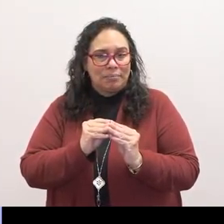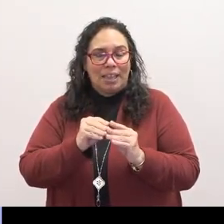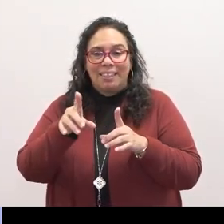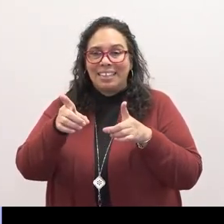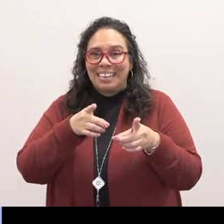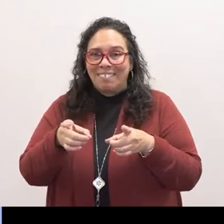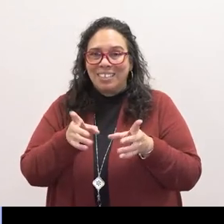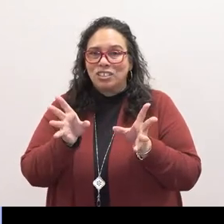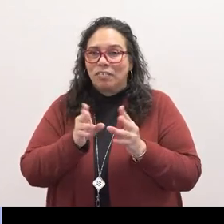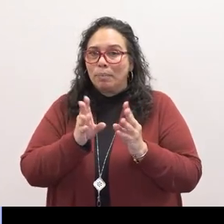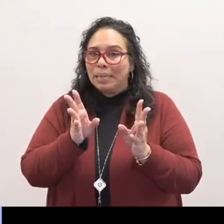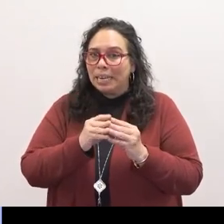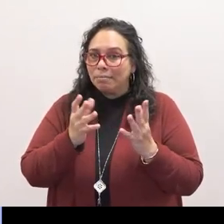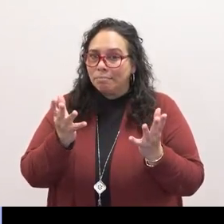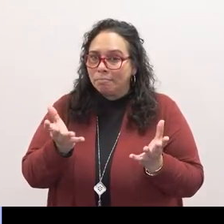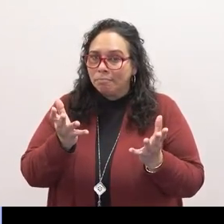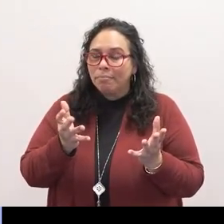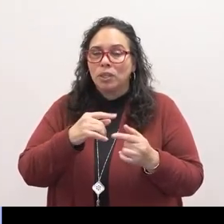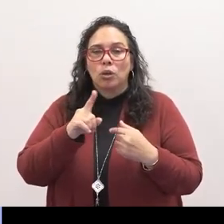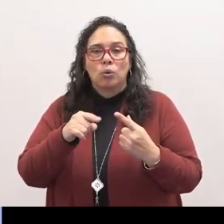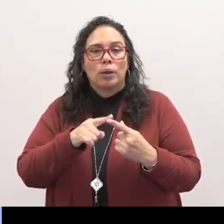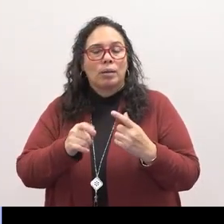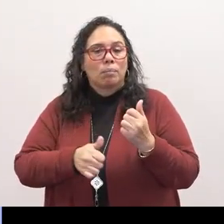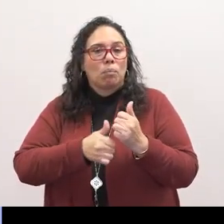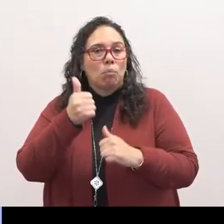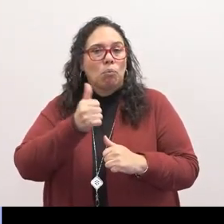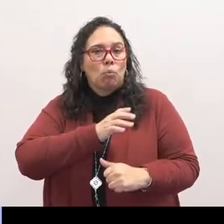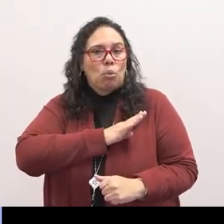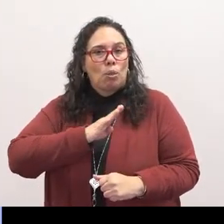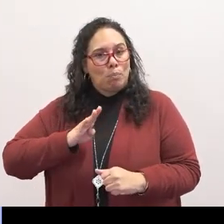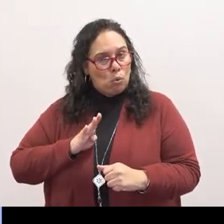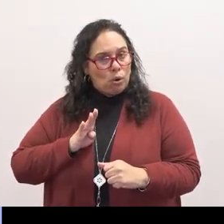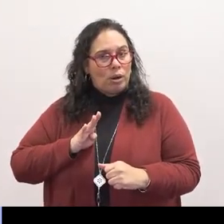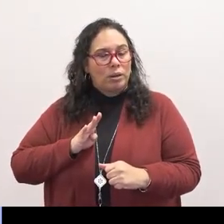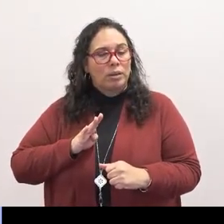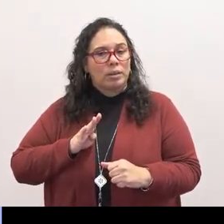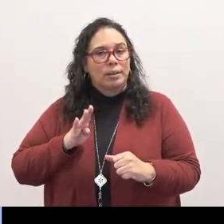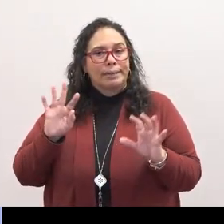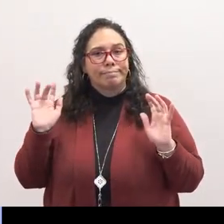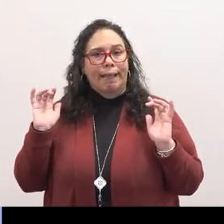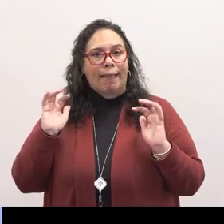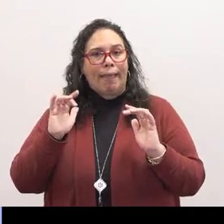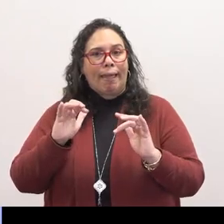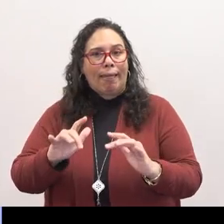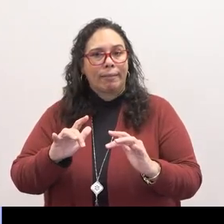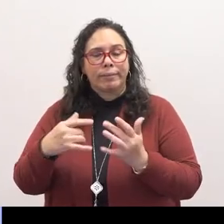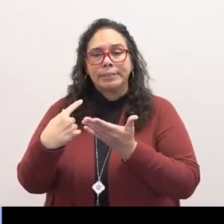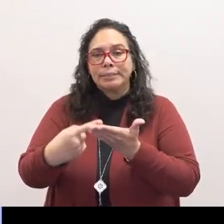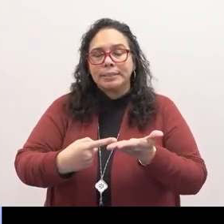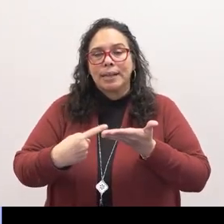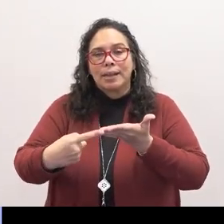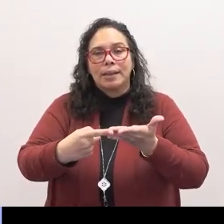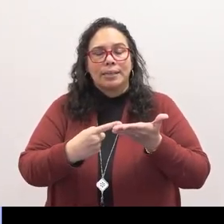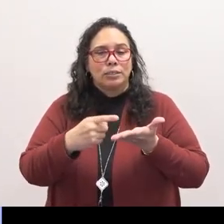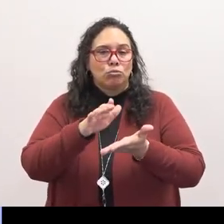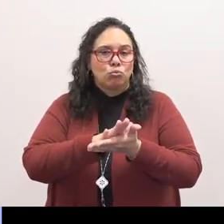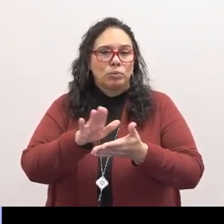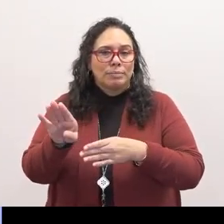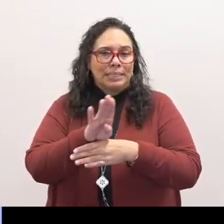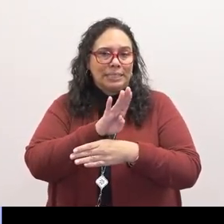of a meeting is when a majority of the board is together talking about school